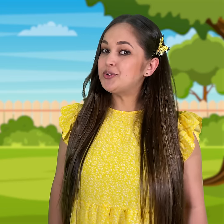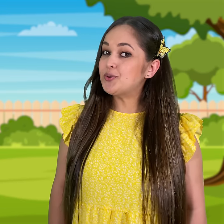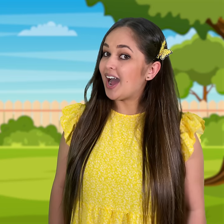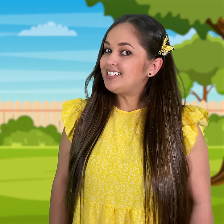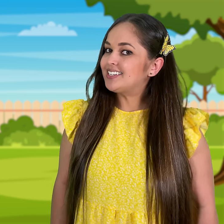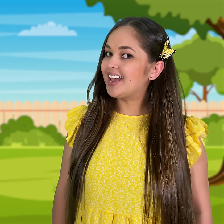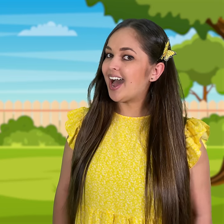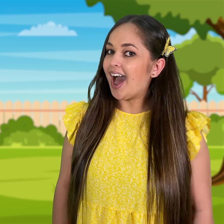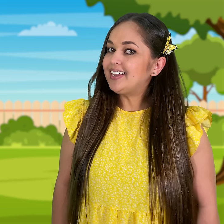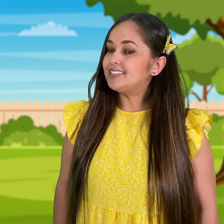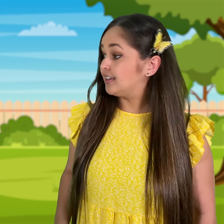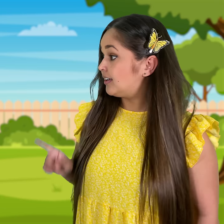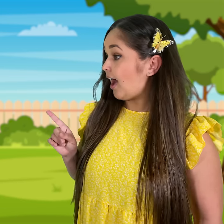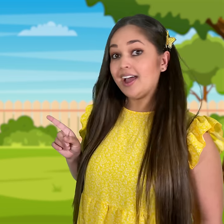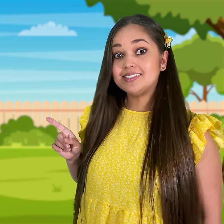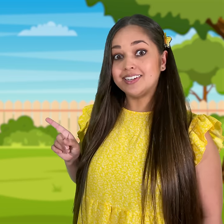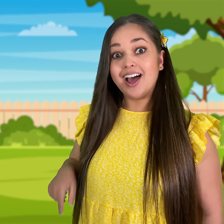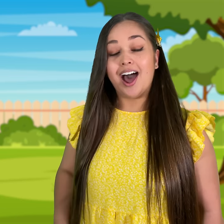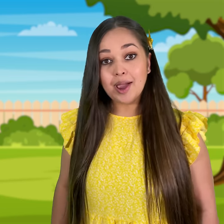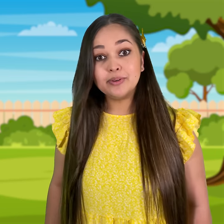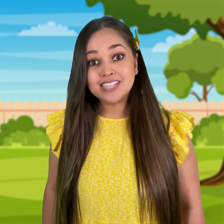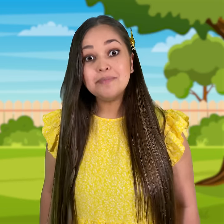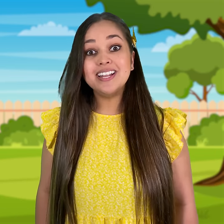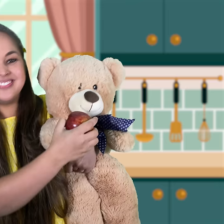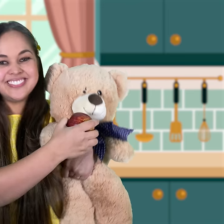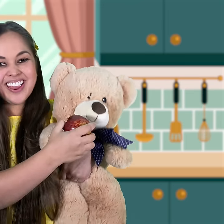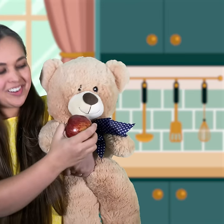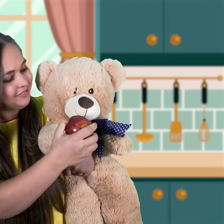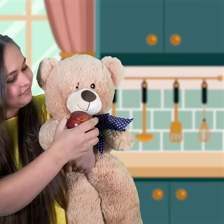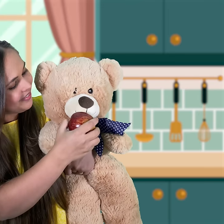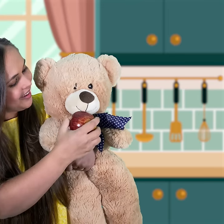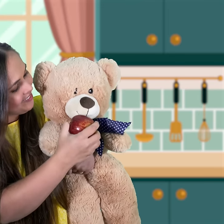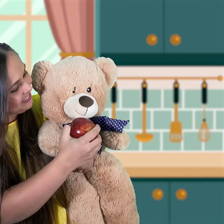like to eat, eat, eat apples and